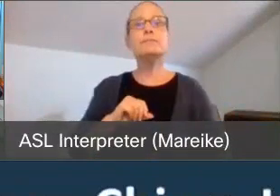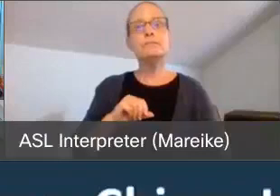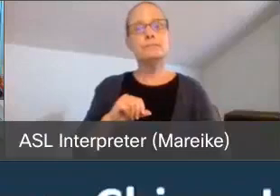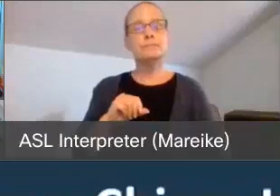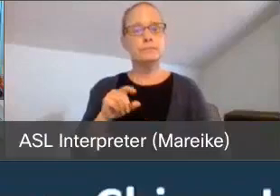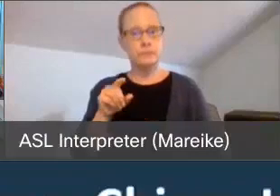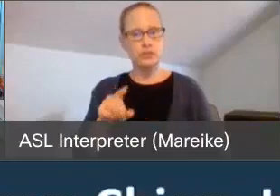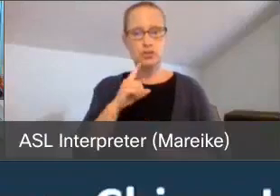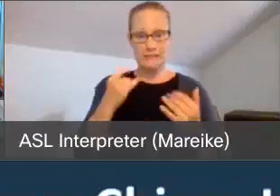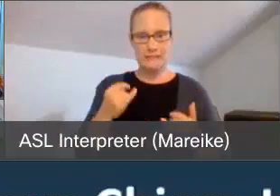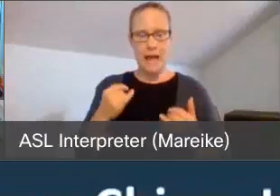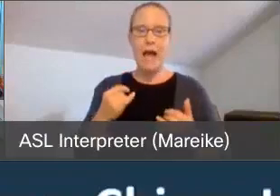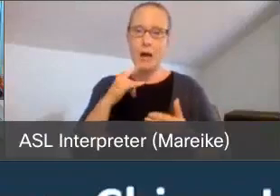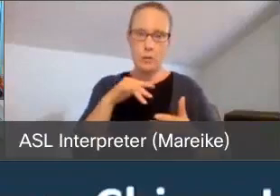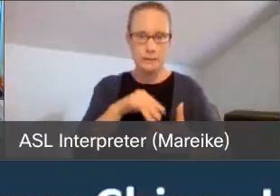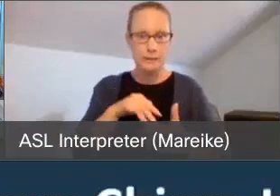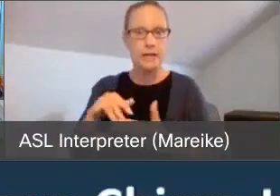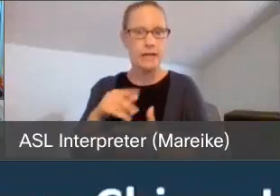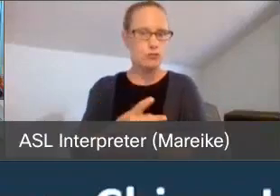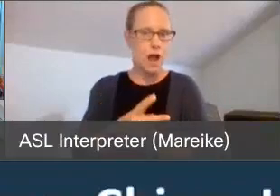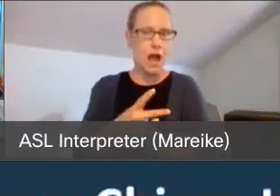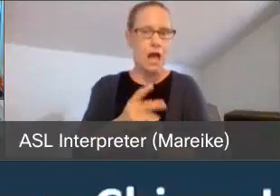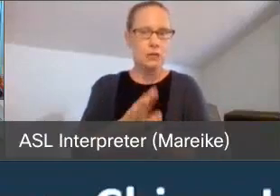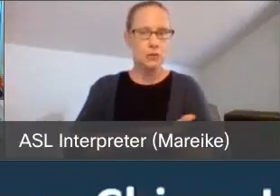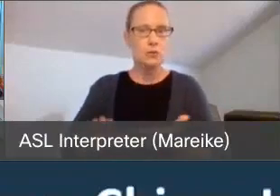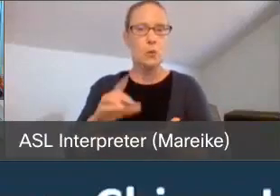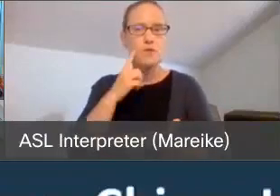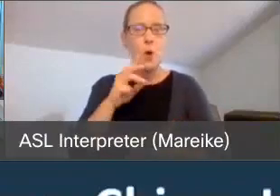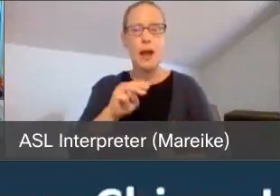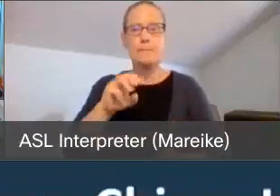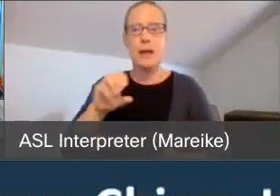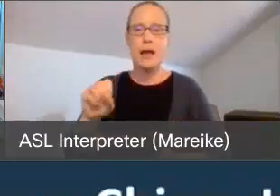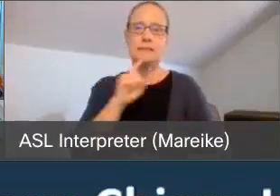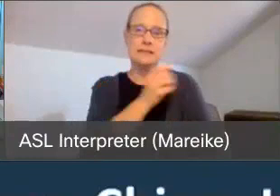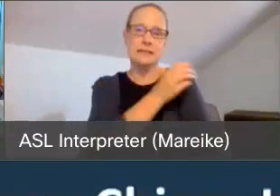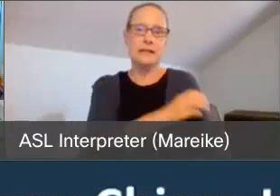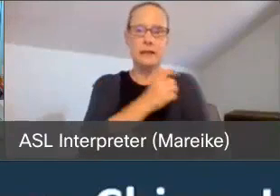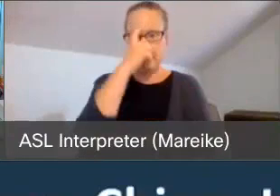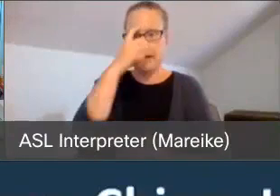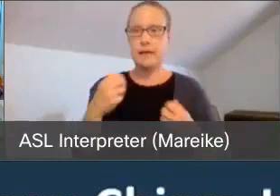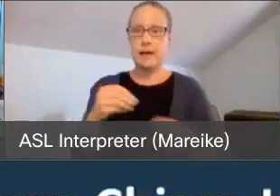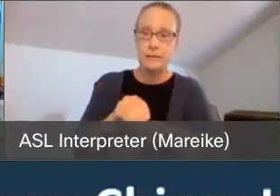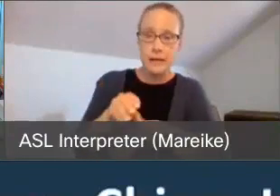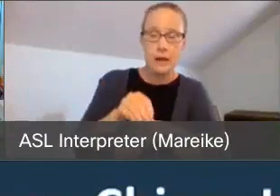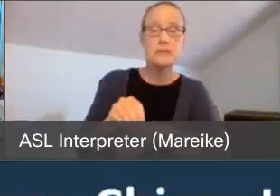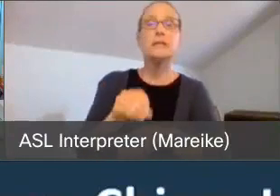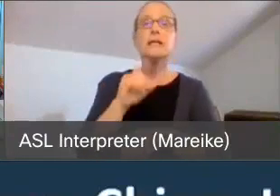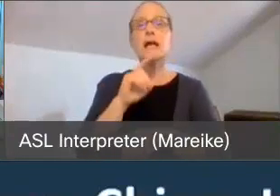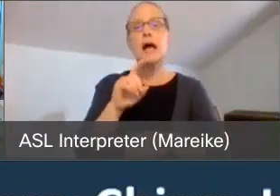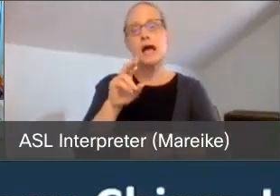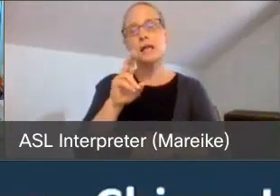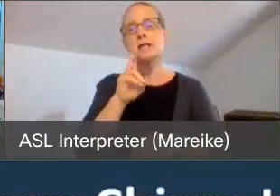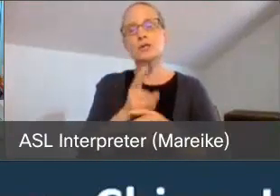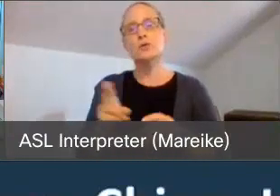in the process of completing her master's degree in clinical mental health counseling from the University of Houston,